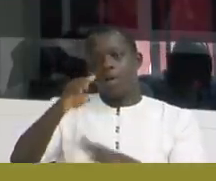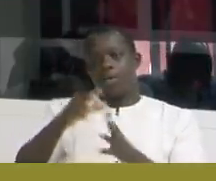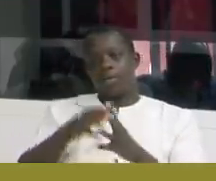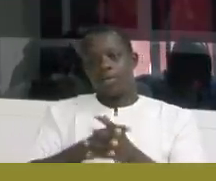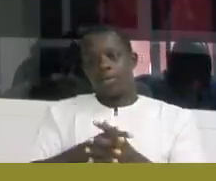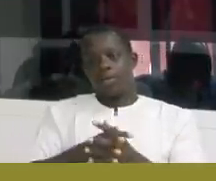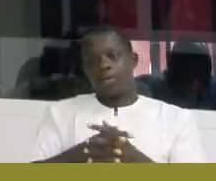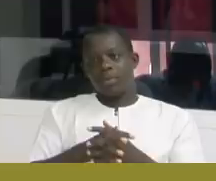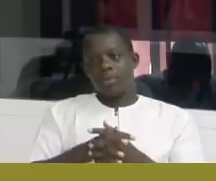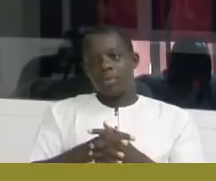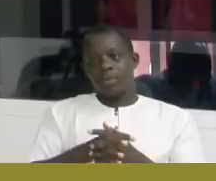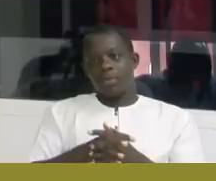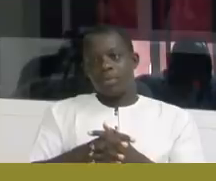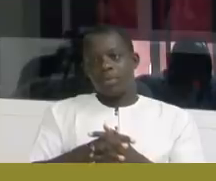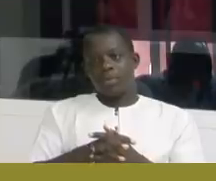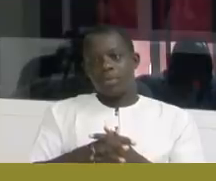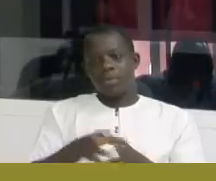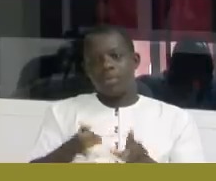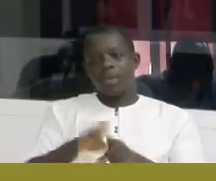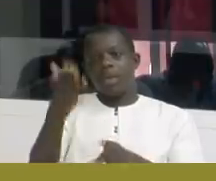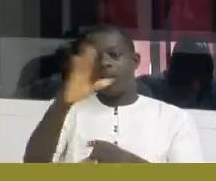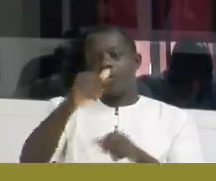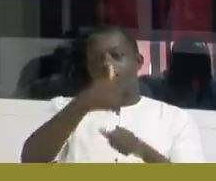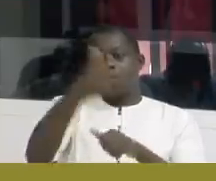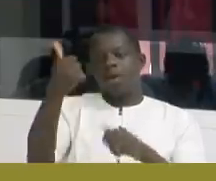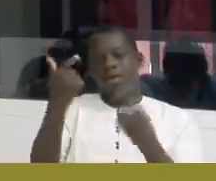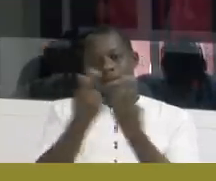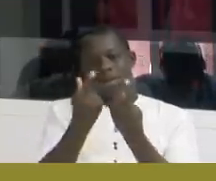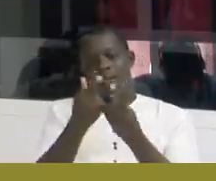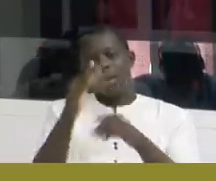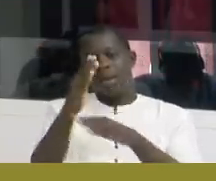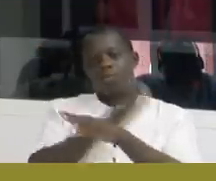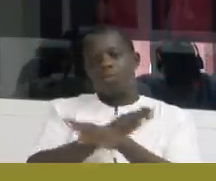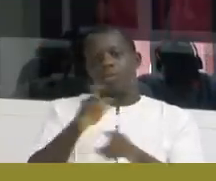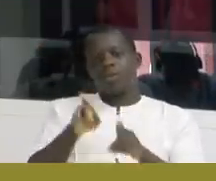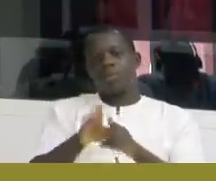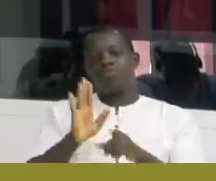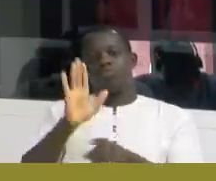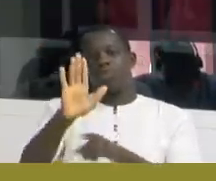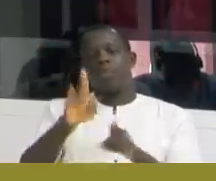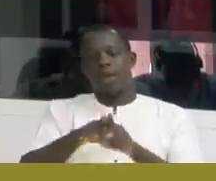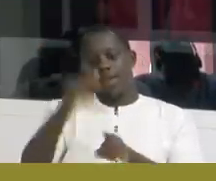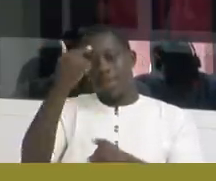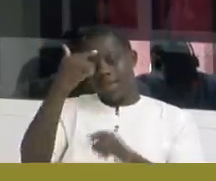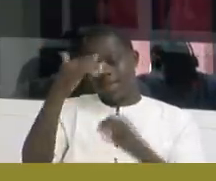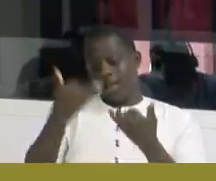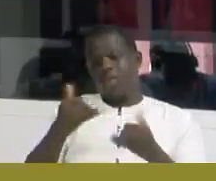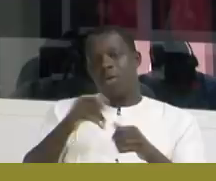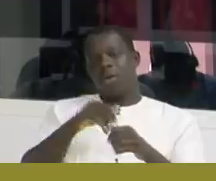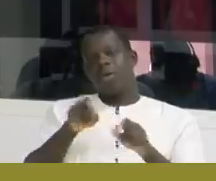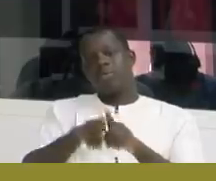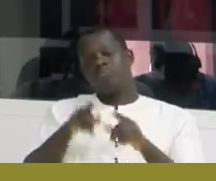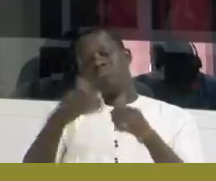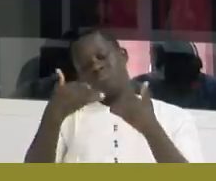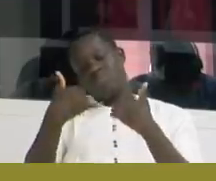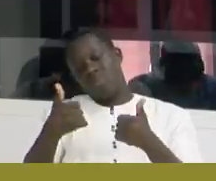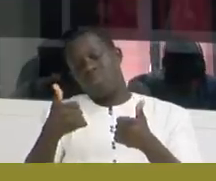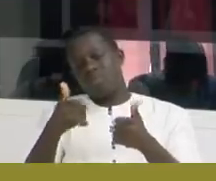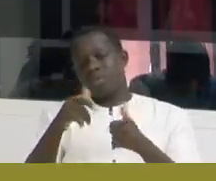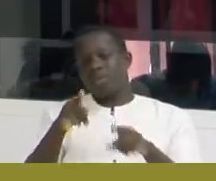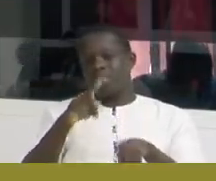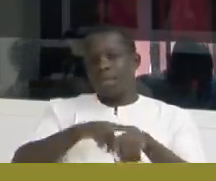other matter before we close? No, Madam Chair. Okay. I think this would be a convenient point to stop, Mr.